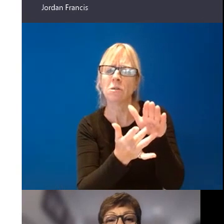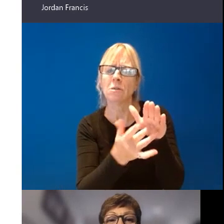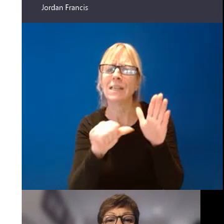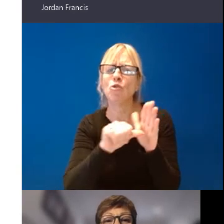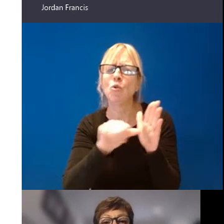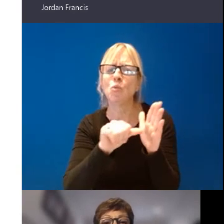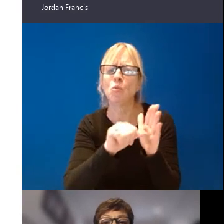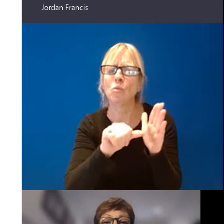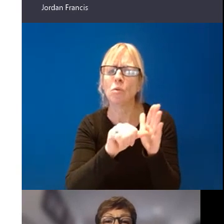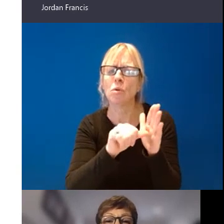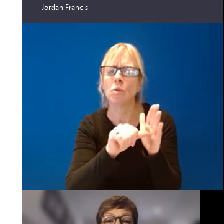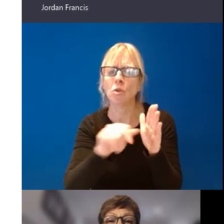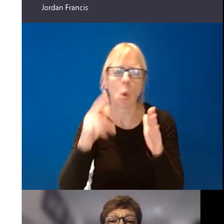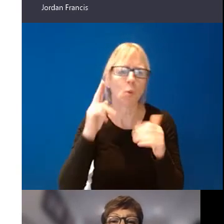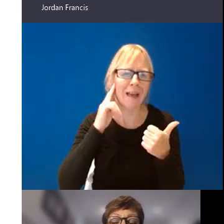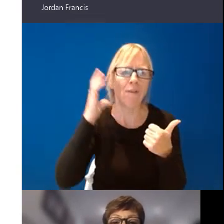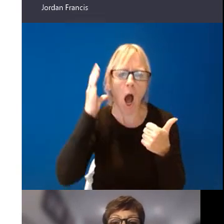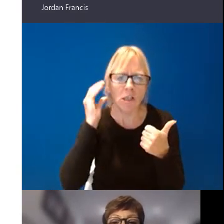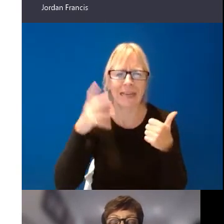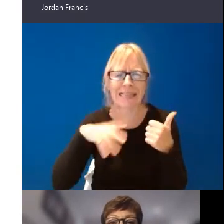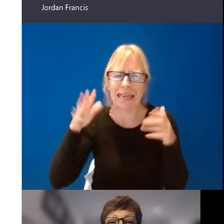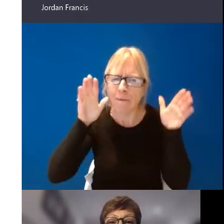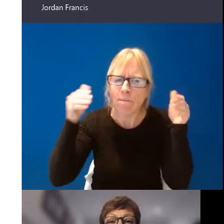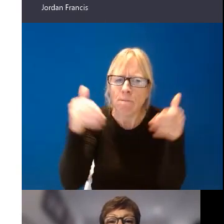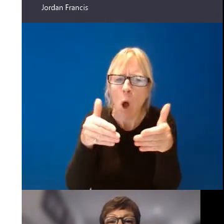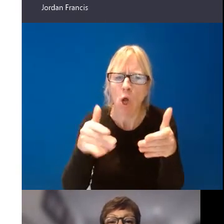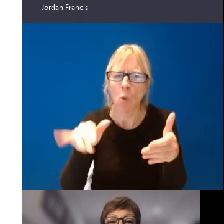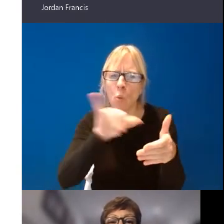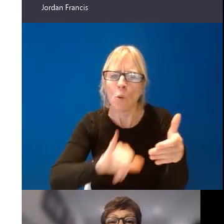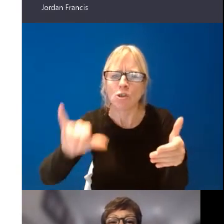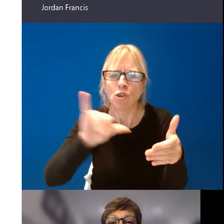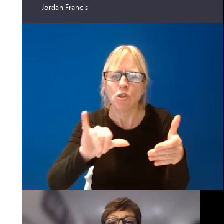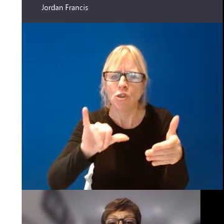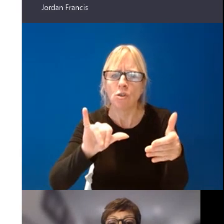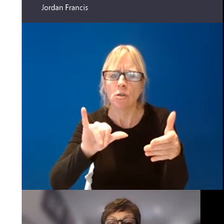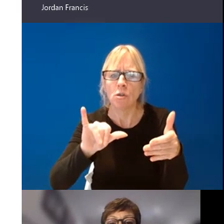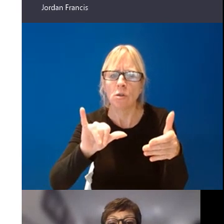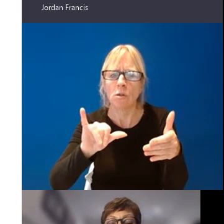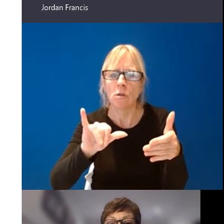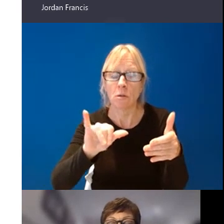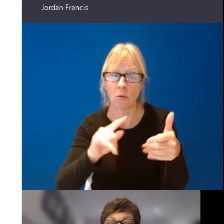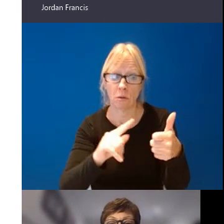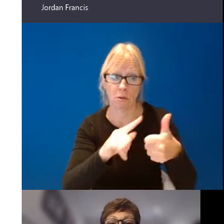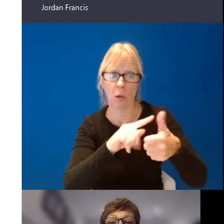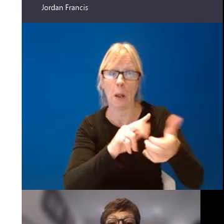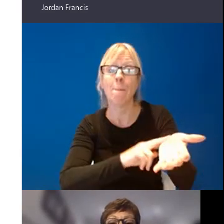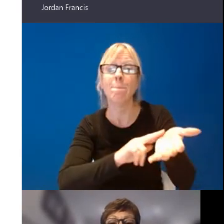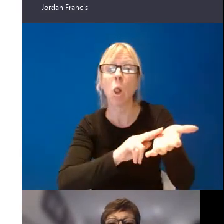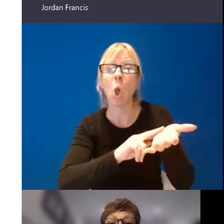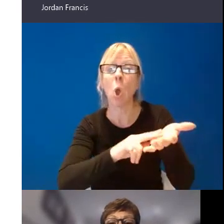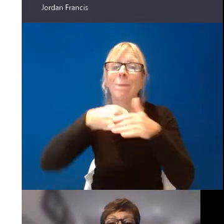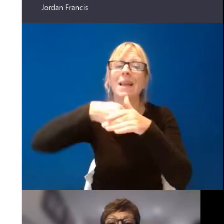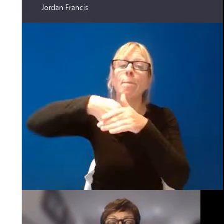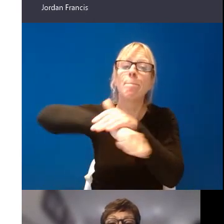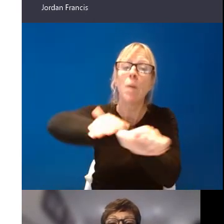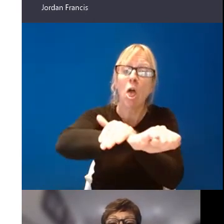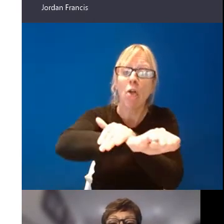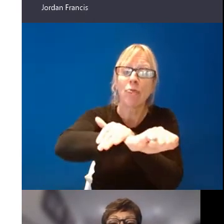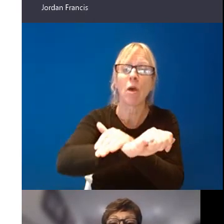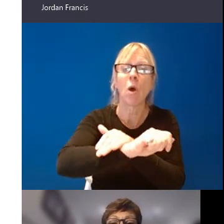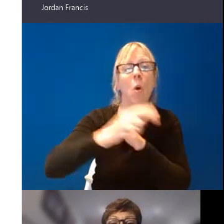of hearing community to focus on. Is it the blue box, which is higher rates of birth complications for deaf